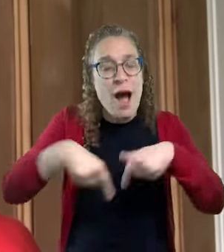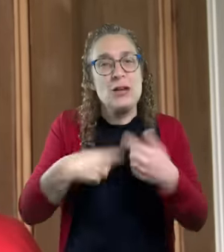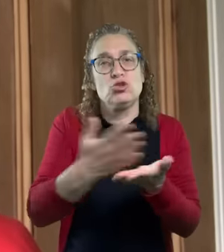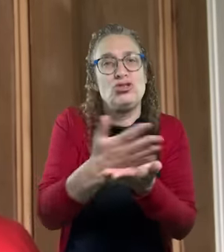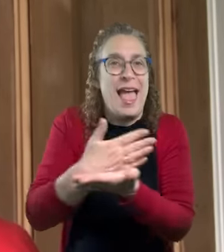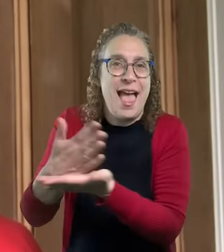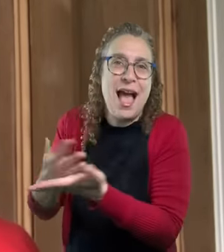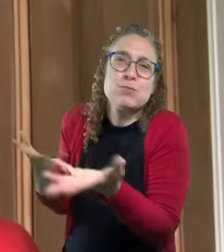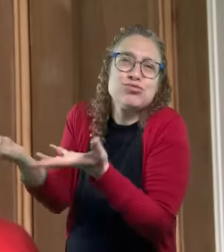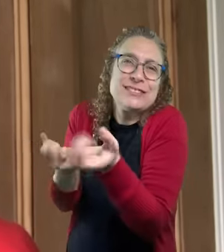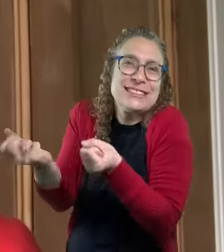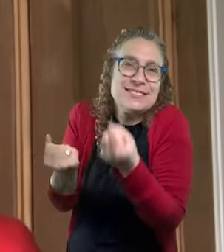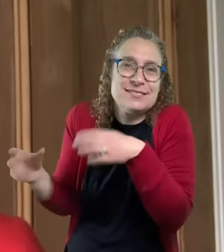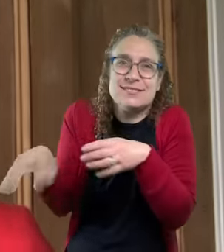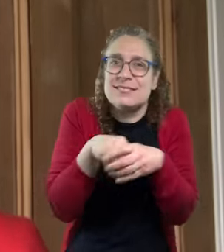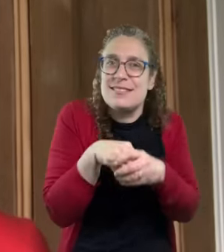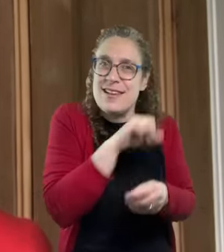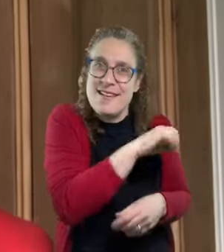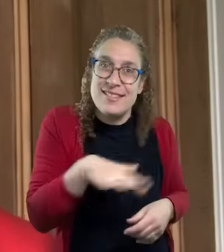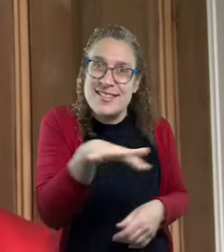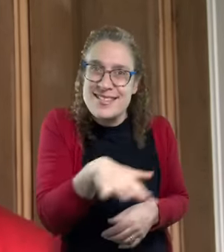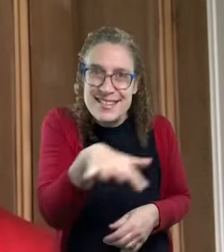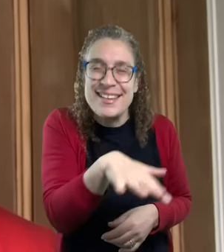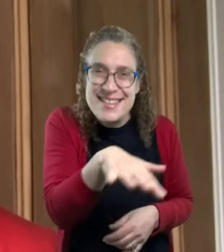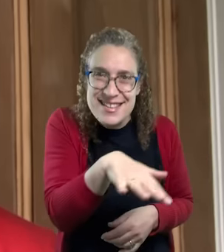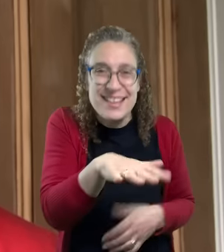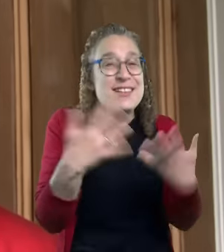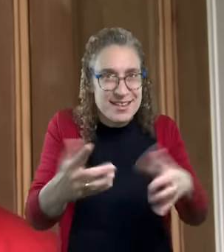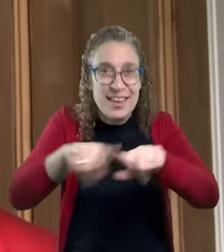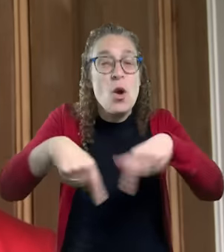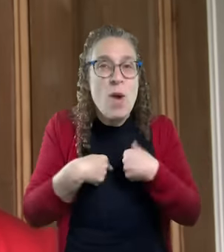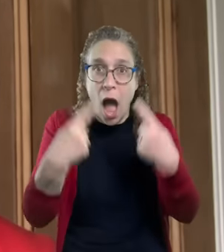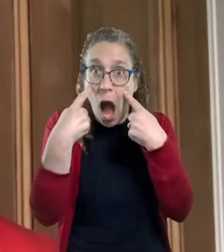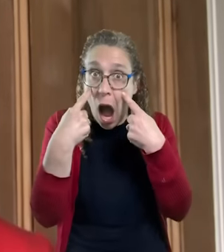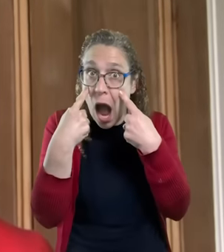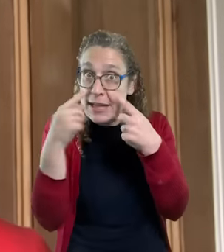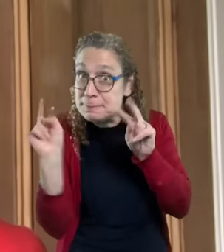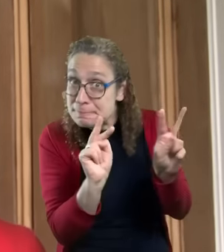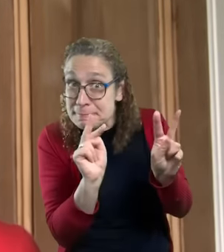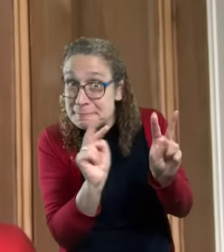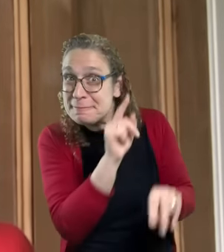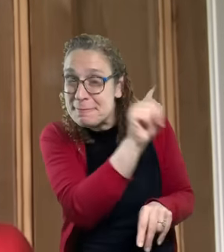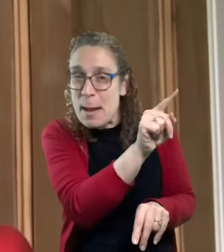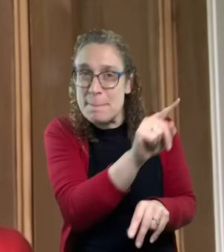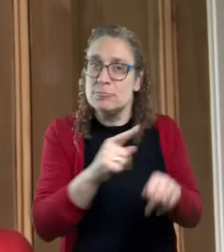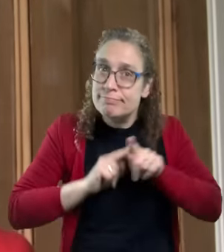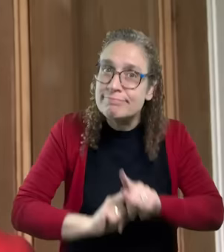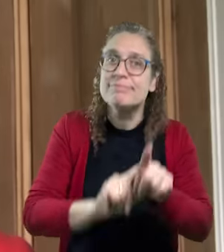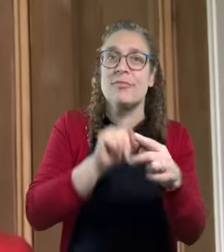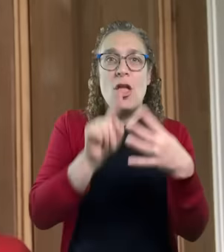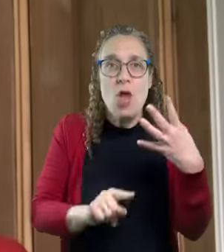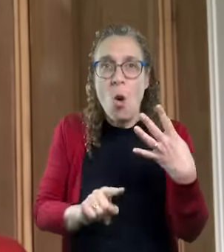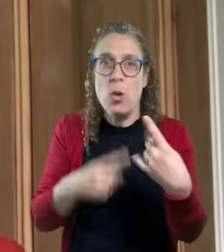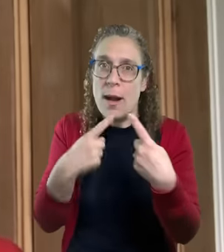share this and bring people into his family. So, we keep our eyes fixed on Jesus at all